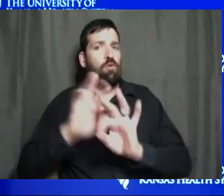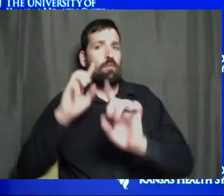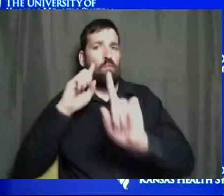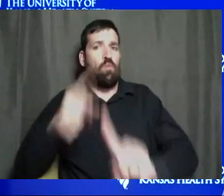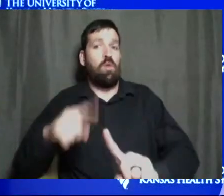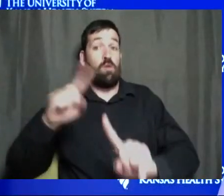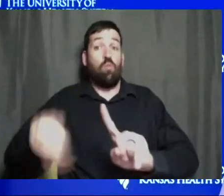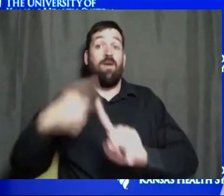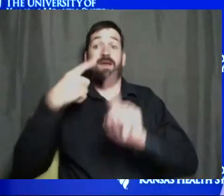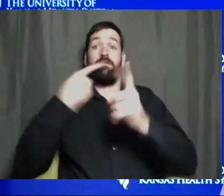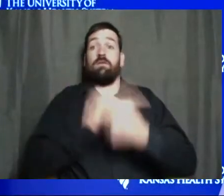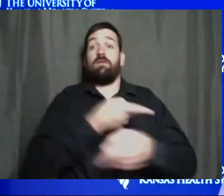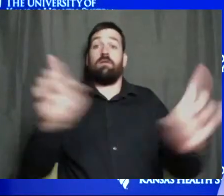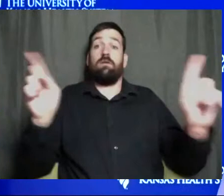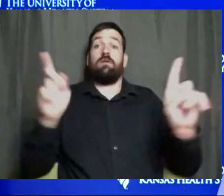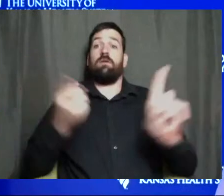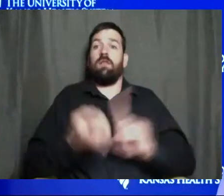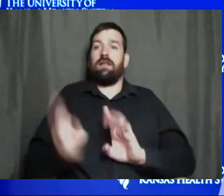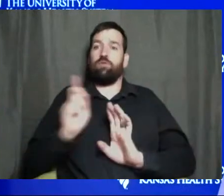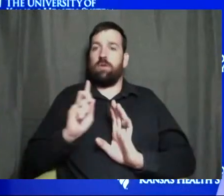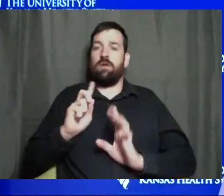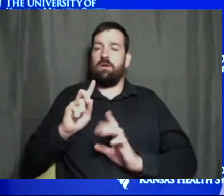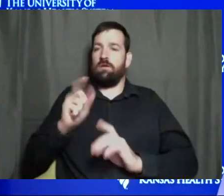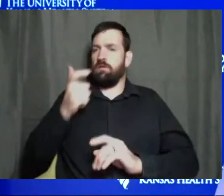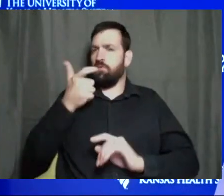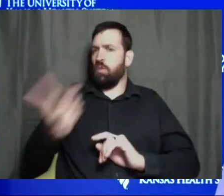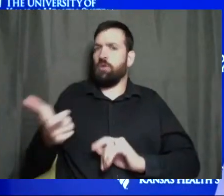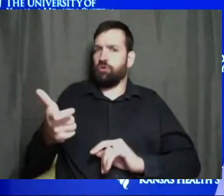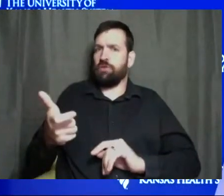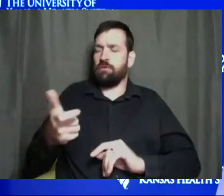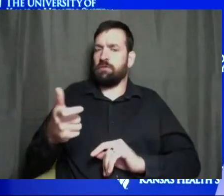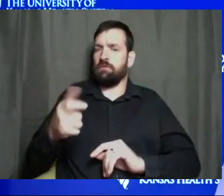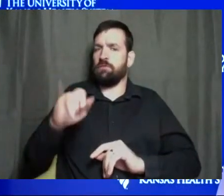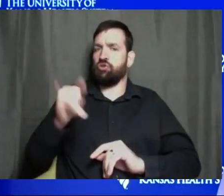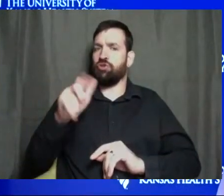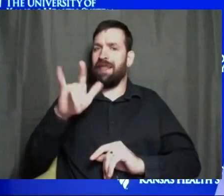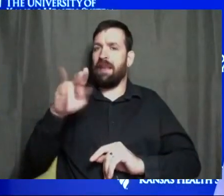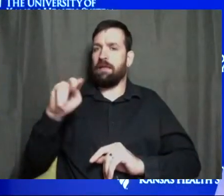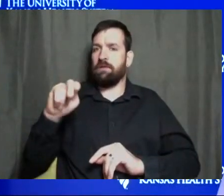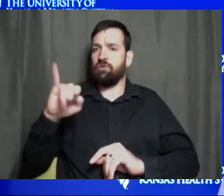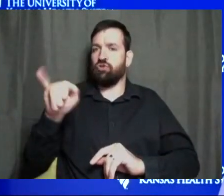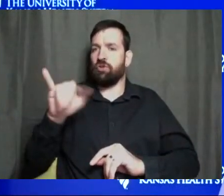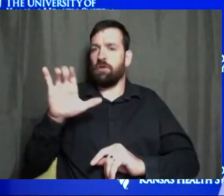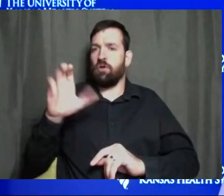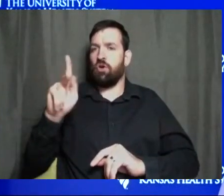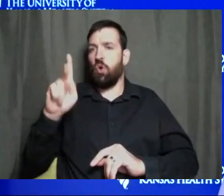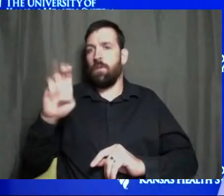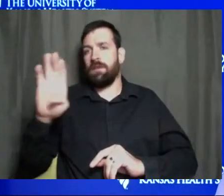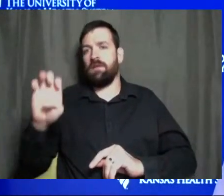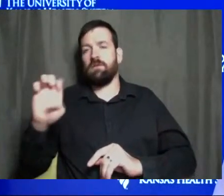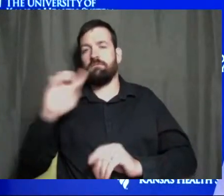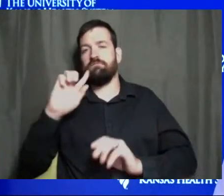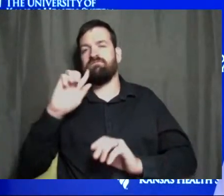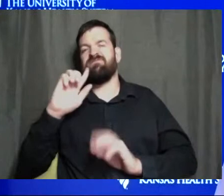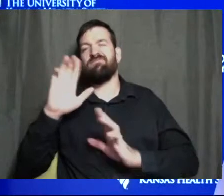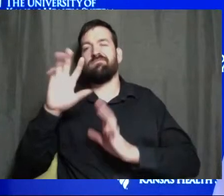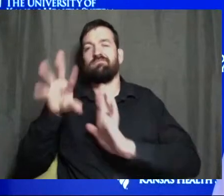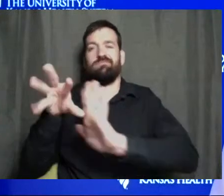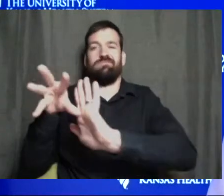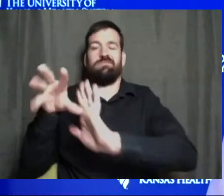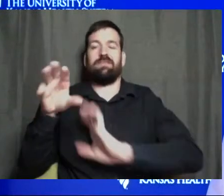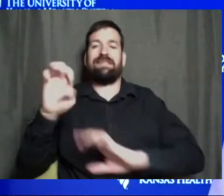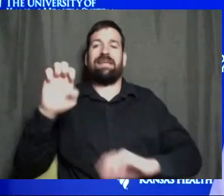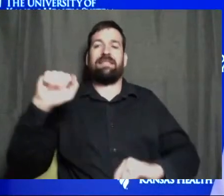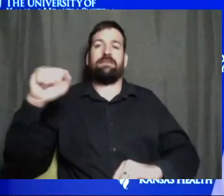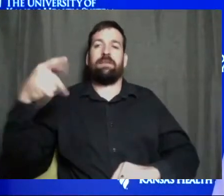week, when I was watching Jalen Jacoby, which is it's a radio show, but they broadcast it on ESPN2 on TV as well. He had a very good